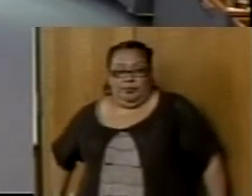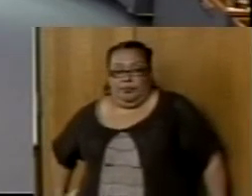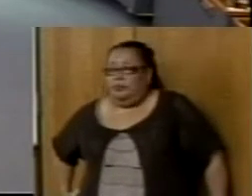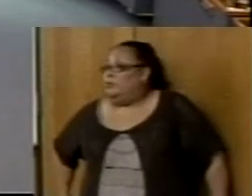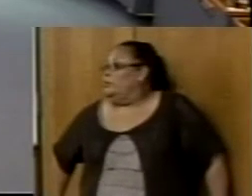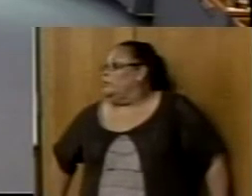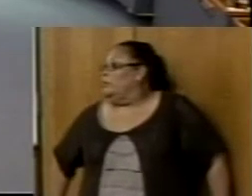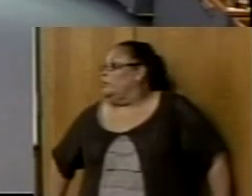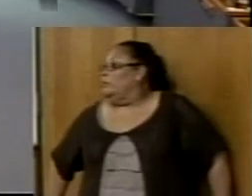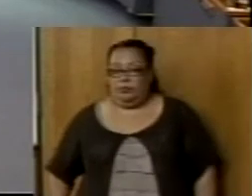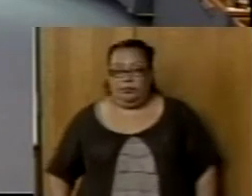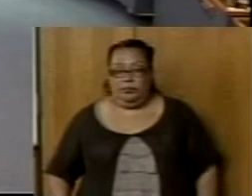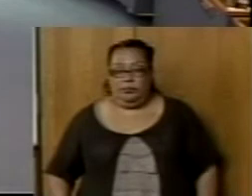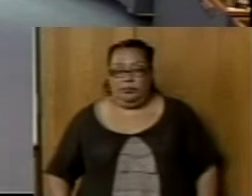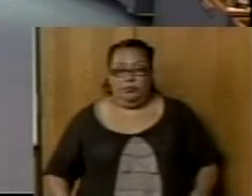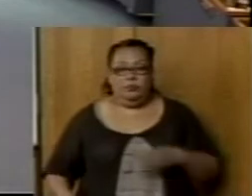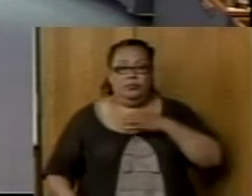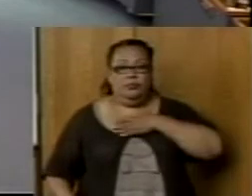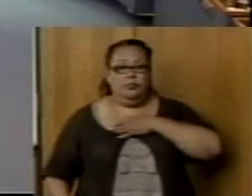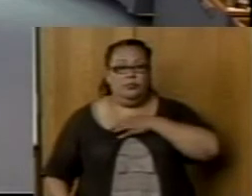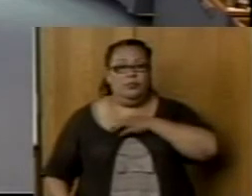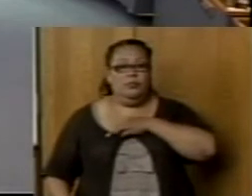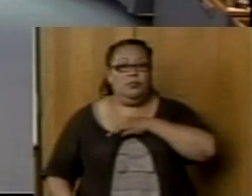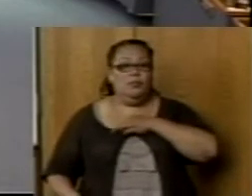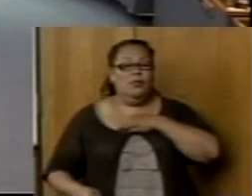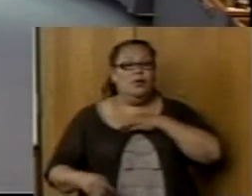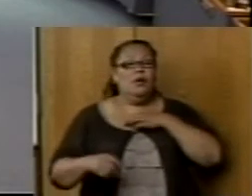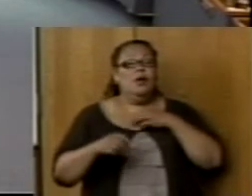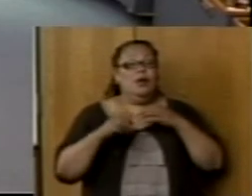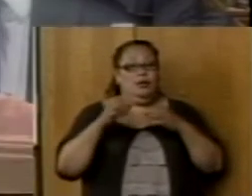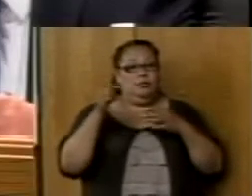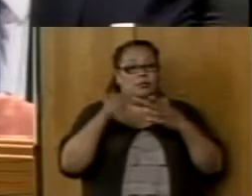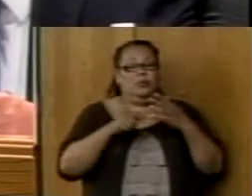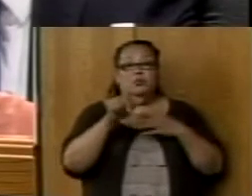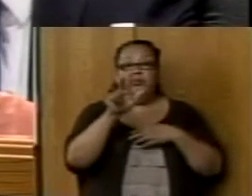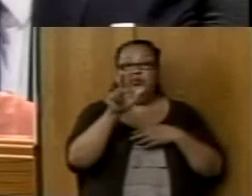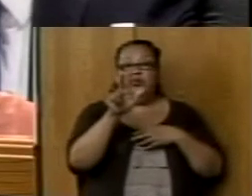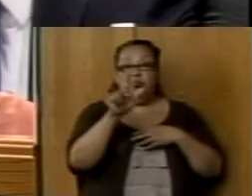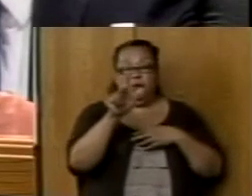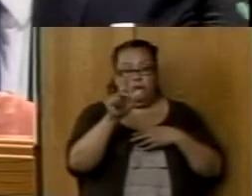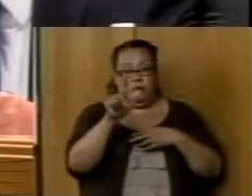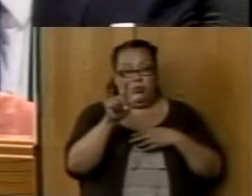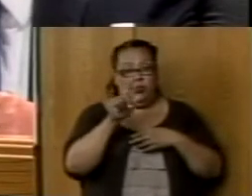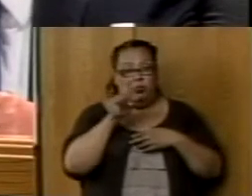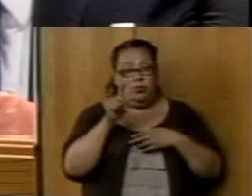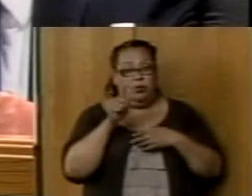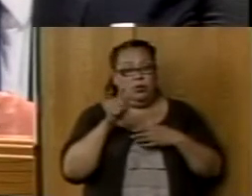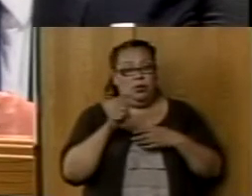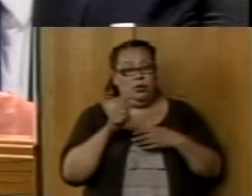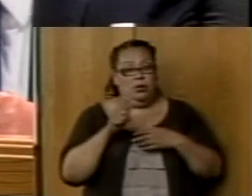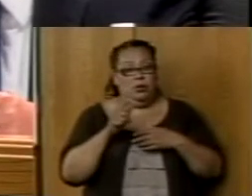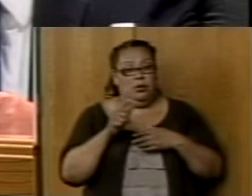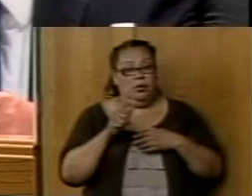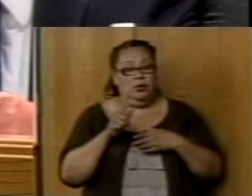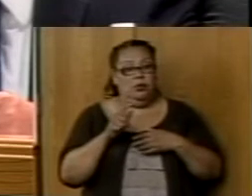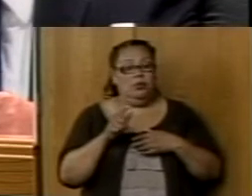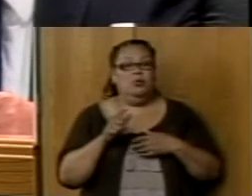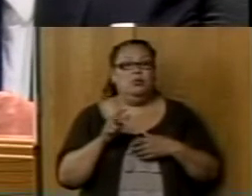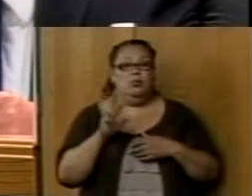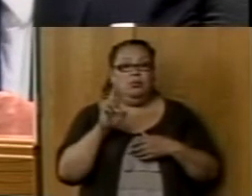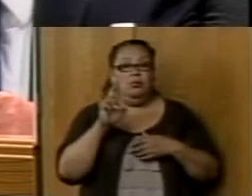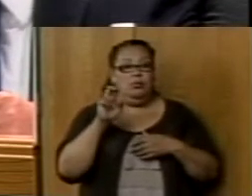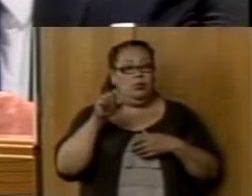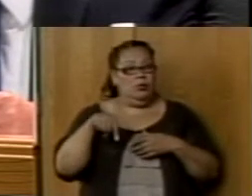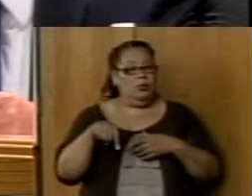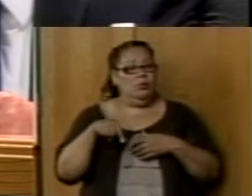Thank you. With that said, moving on to item 23, recommend awarding RFQ